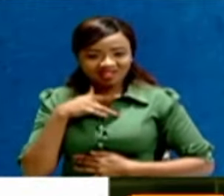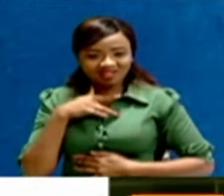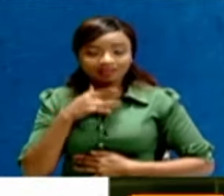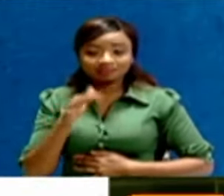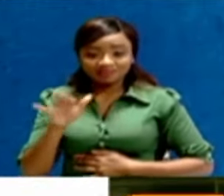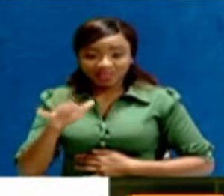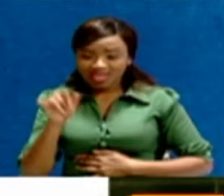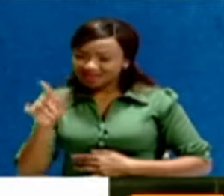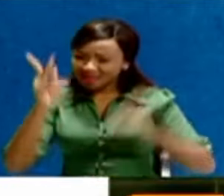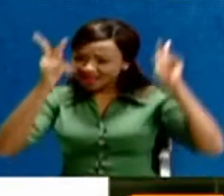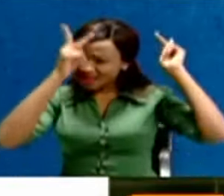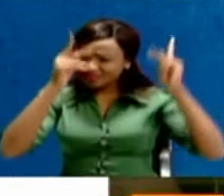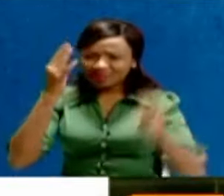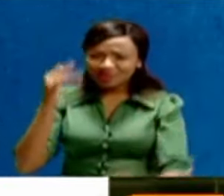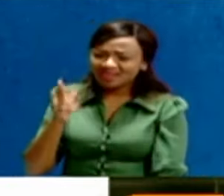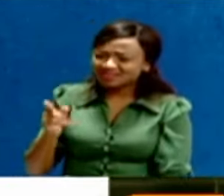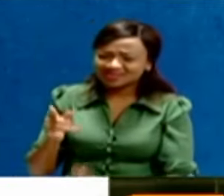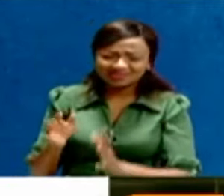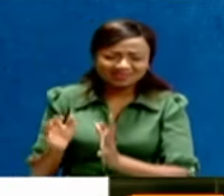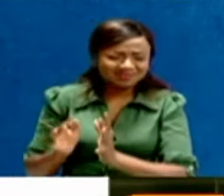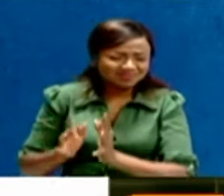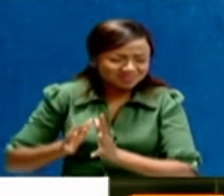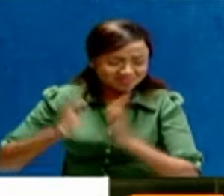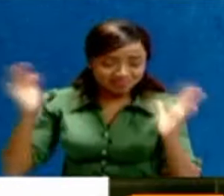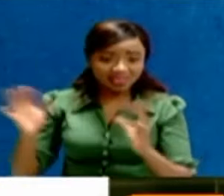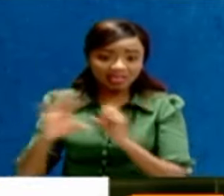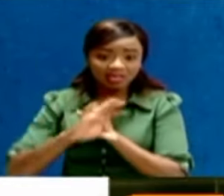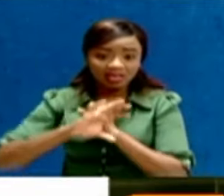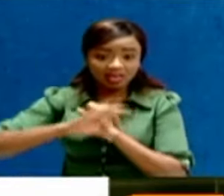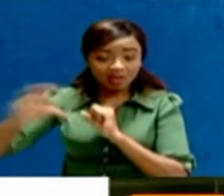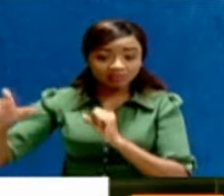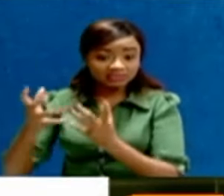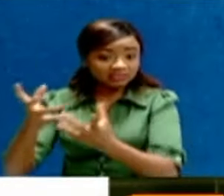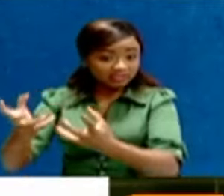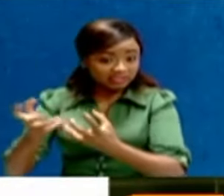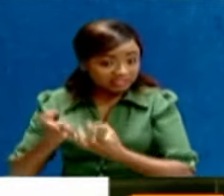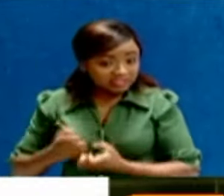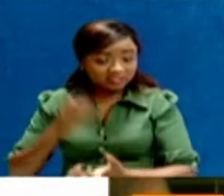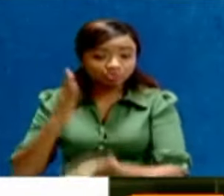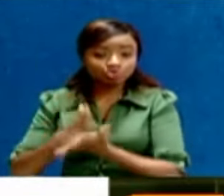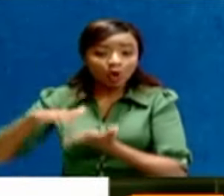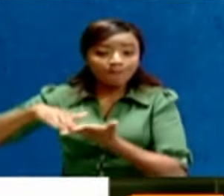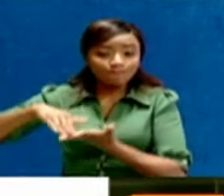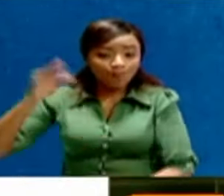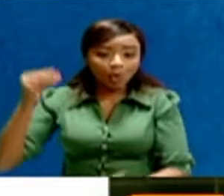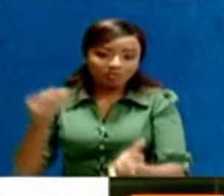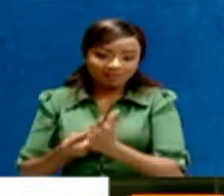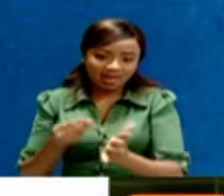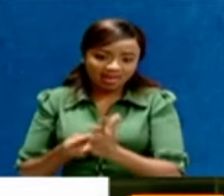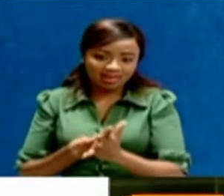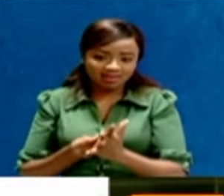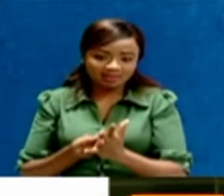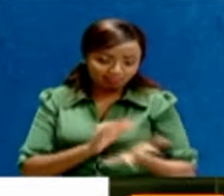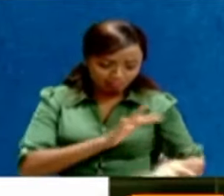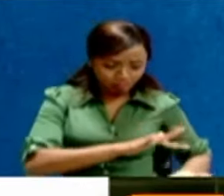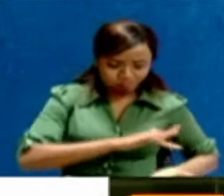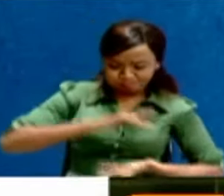like Kakamega, because Kakamega is such a huge county that really needs more money. That needs to be more